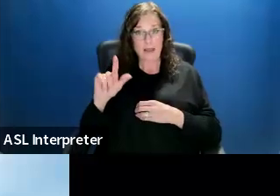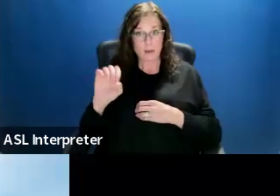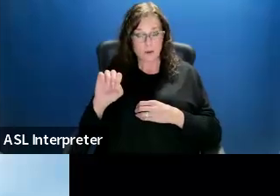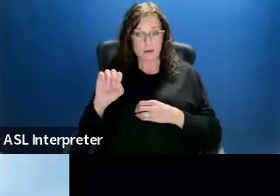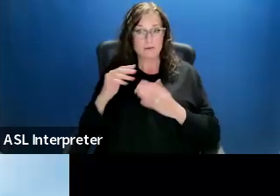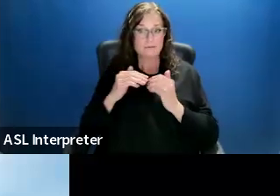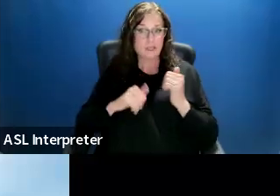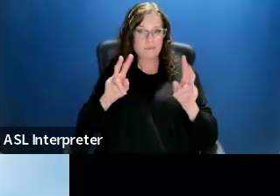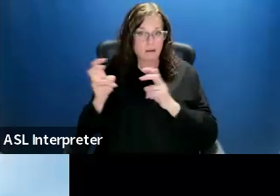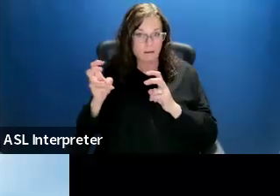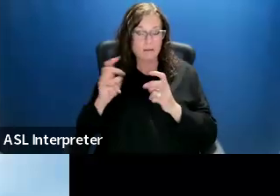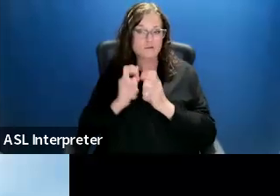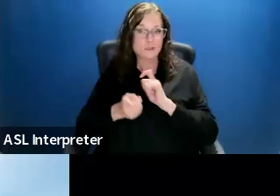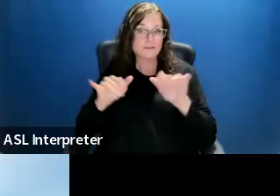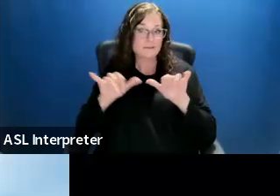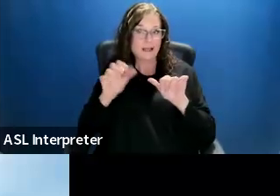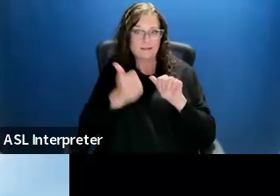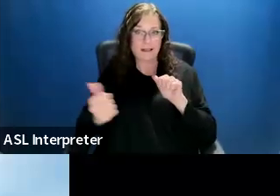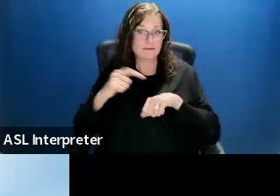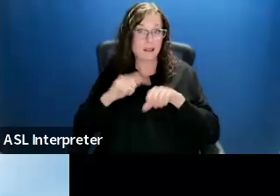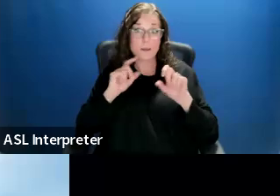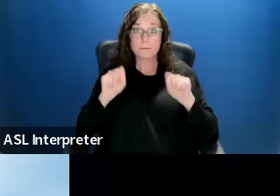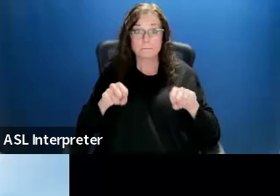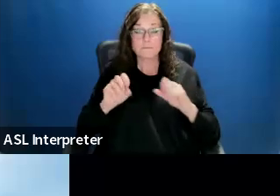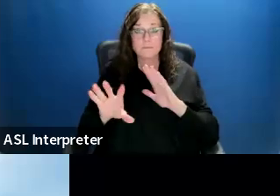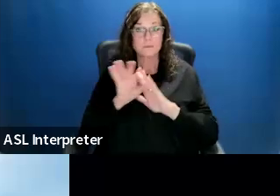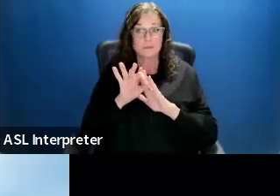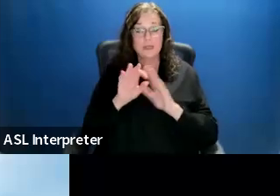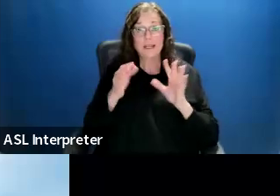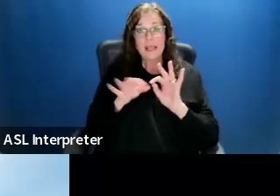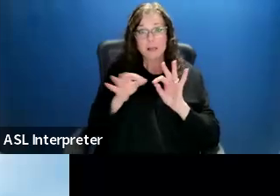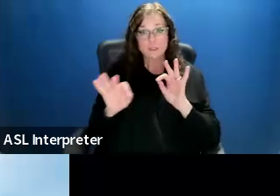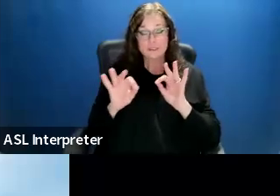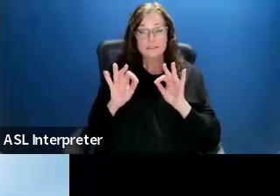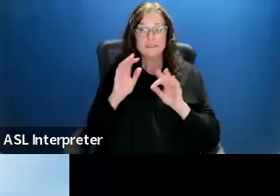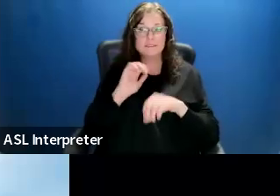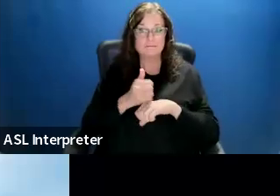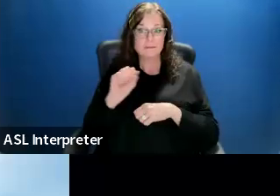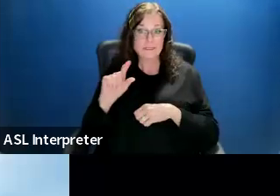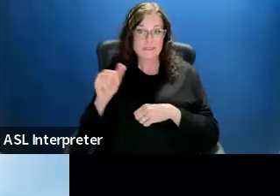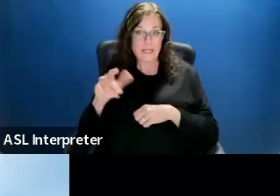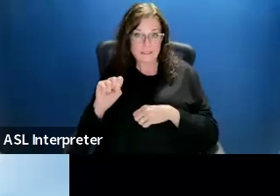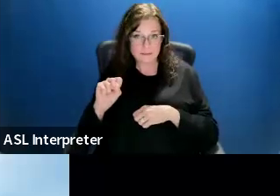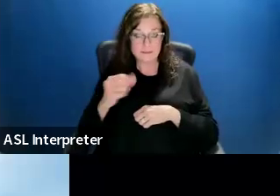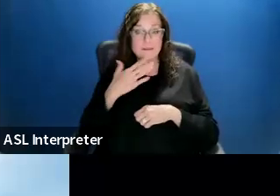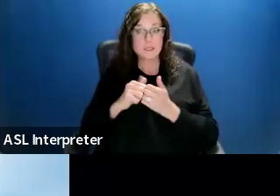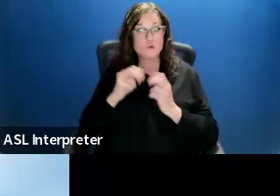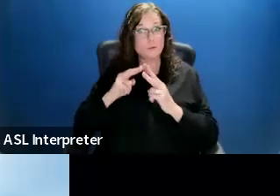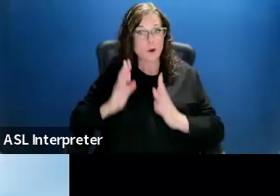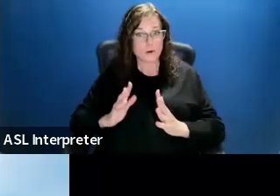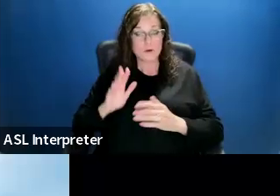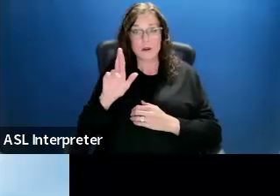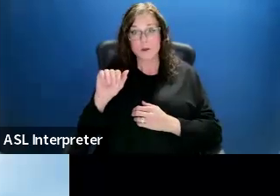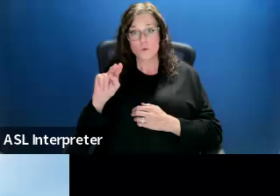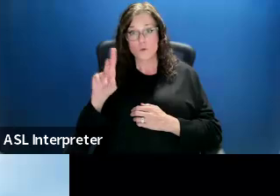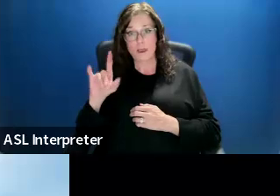you can adjust the size of them at any time by selecting Caption Settings. Thanks to our partners at